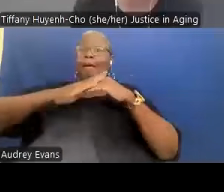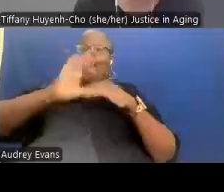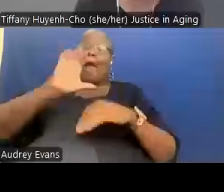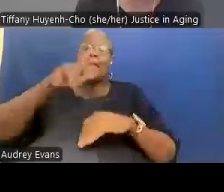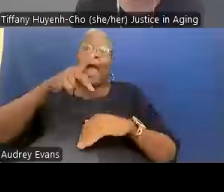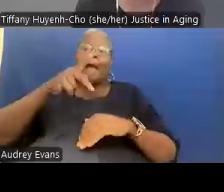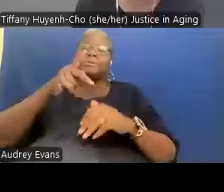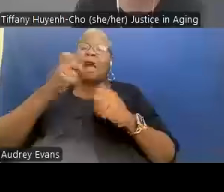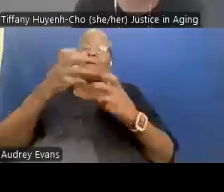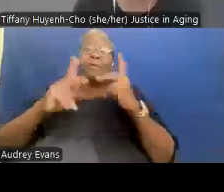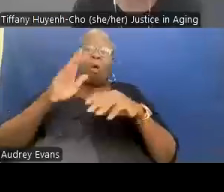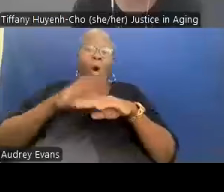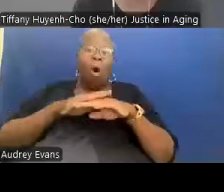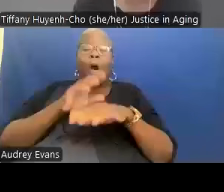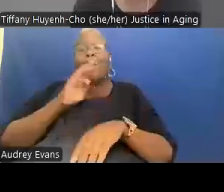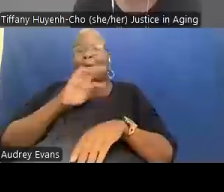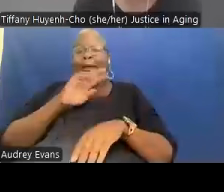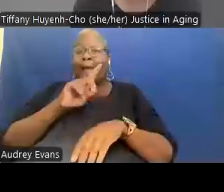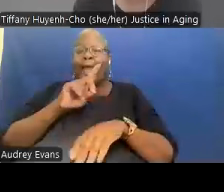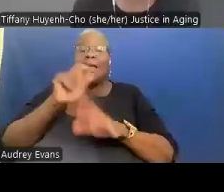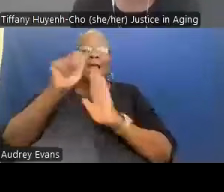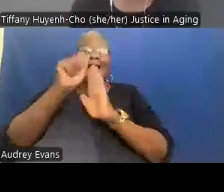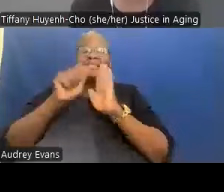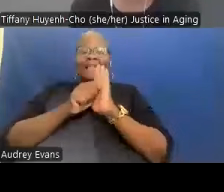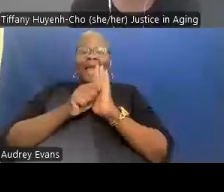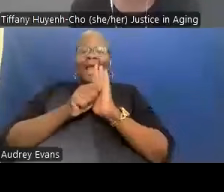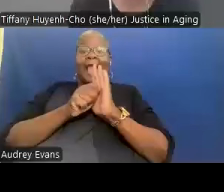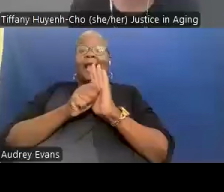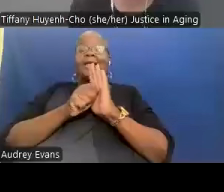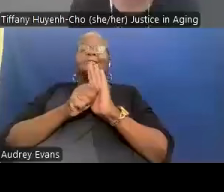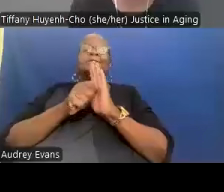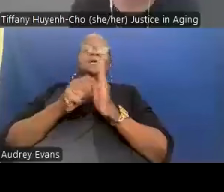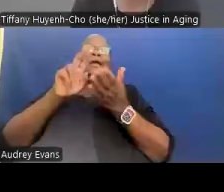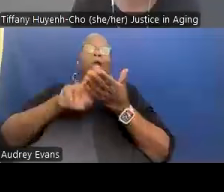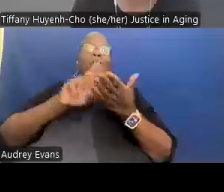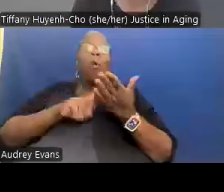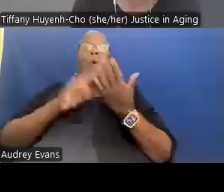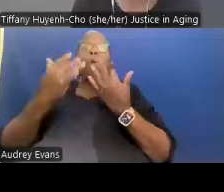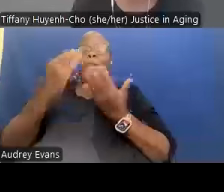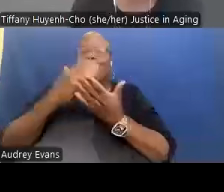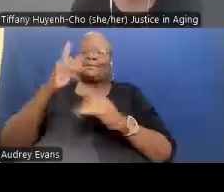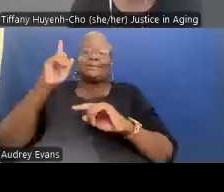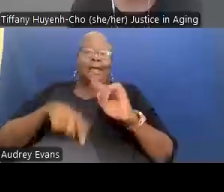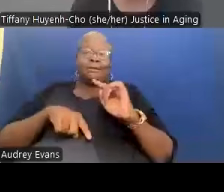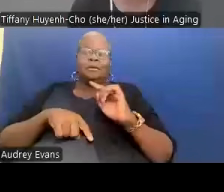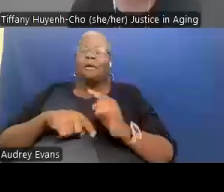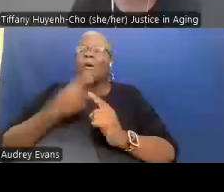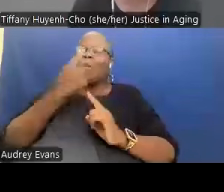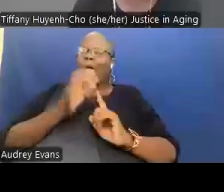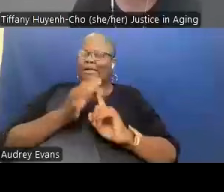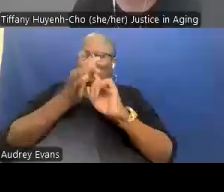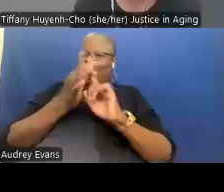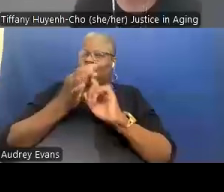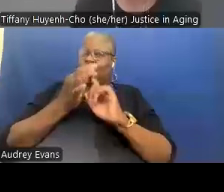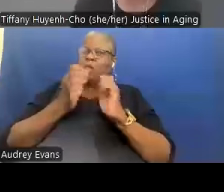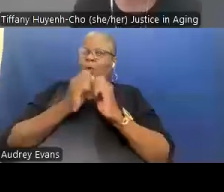who can be on Medicaid, and states cannot put individuals on enrollment wait lists. There is one exception to